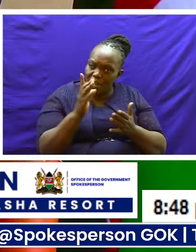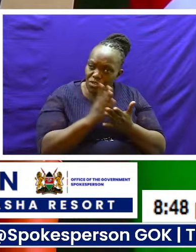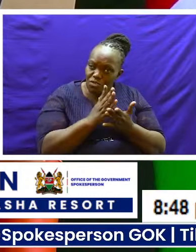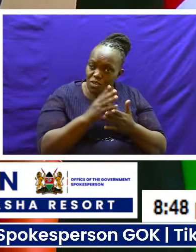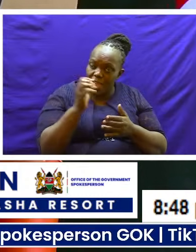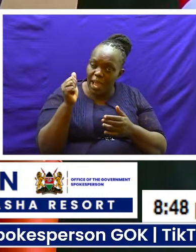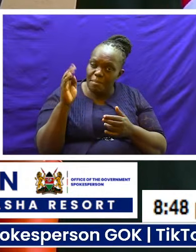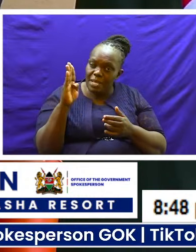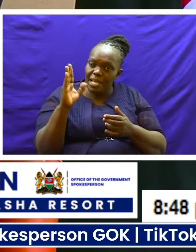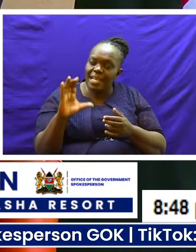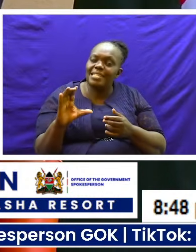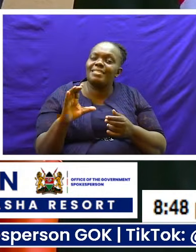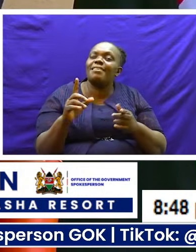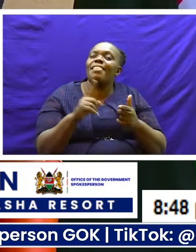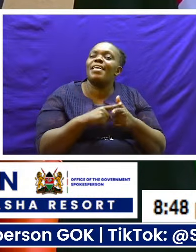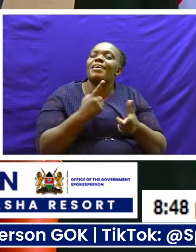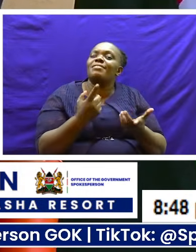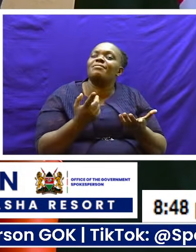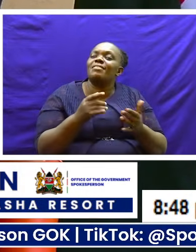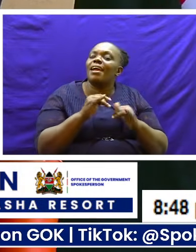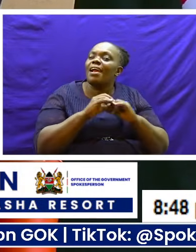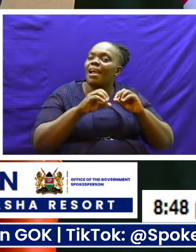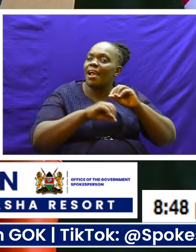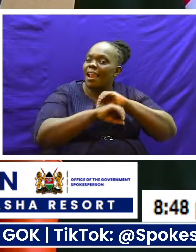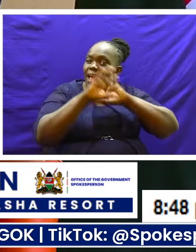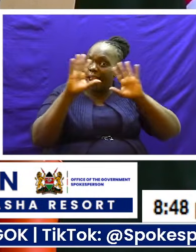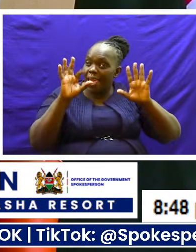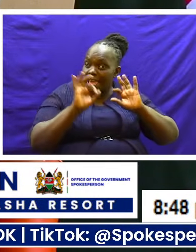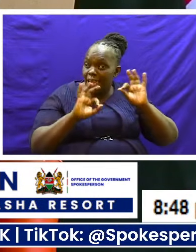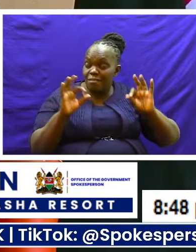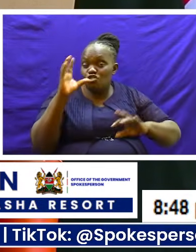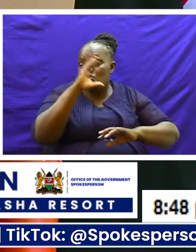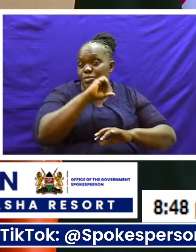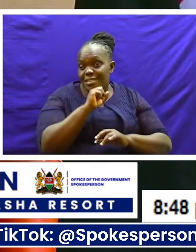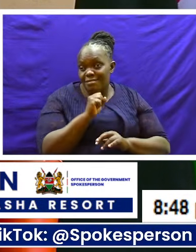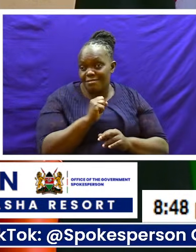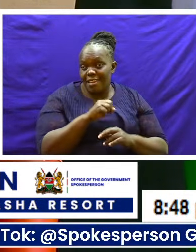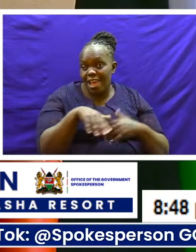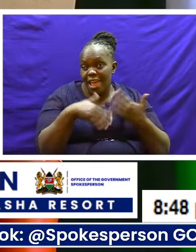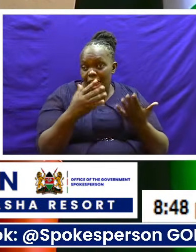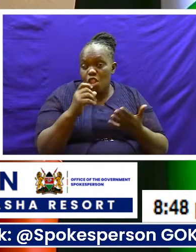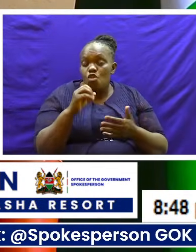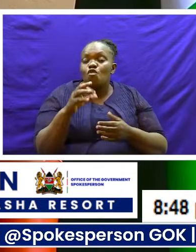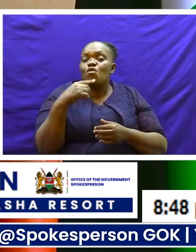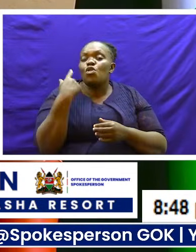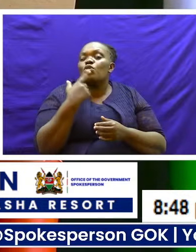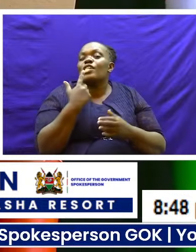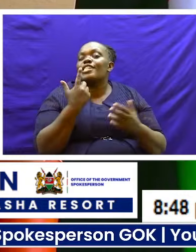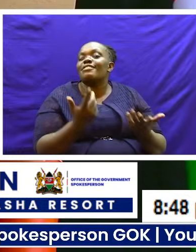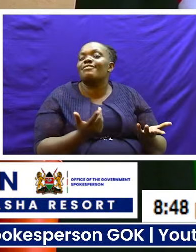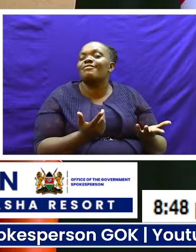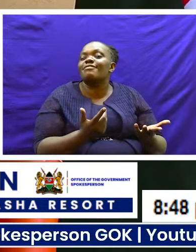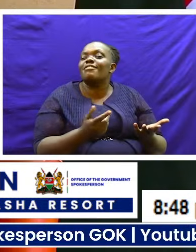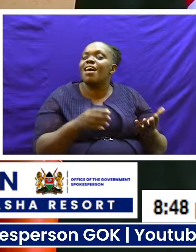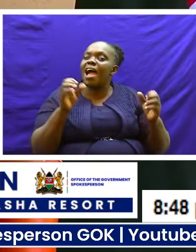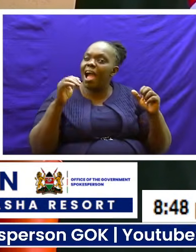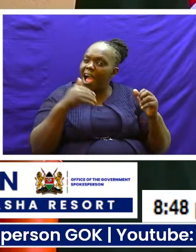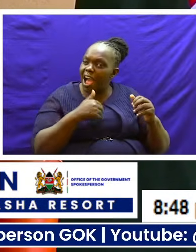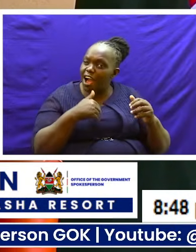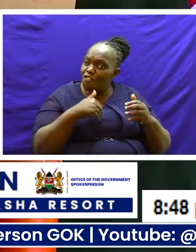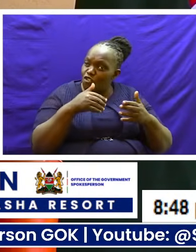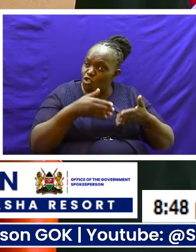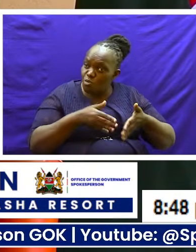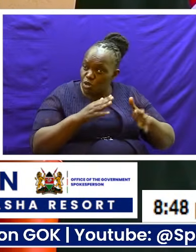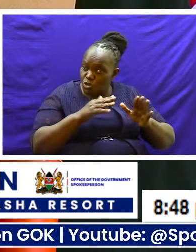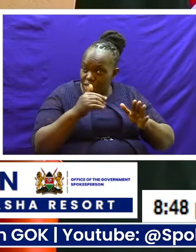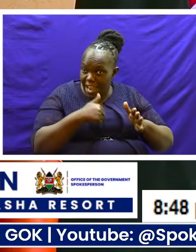A, B, and C. So clearly, if you miss any of those, then you have an